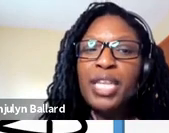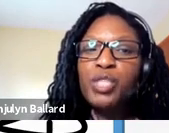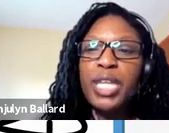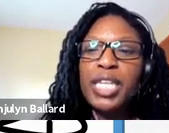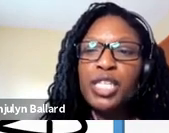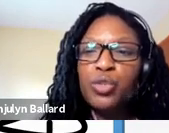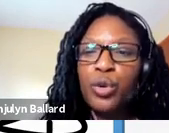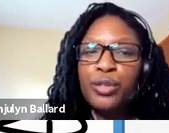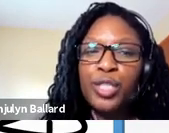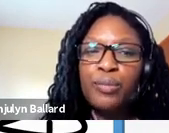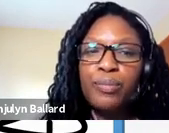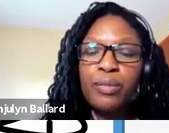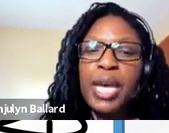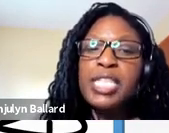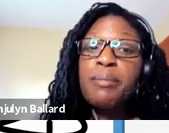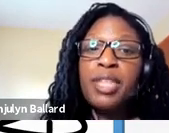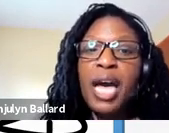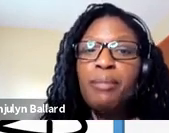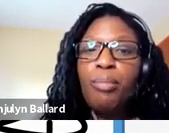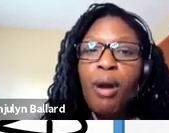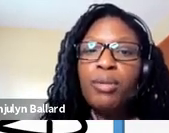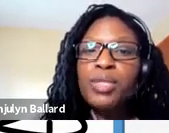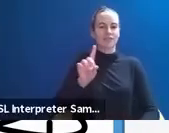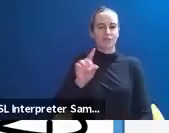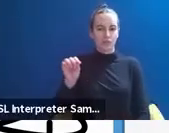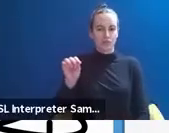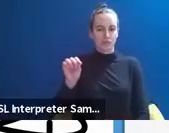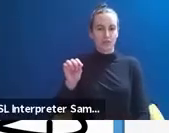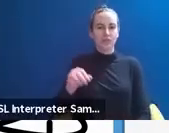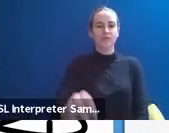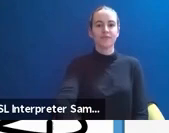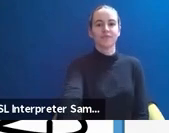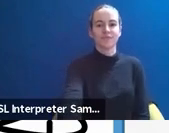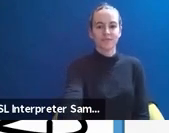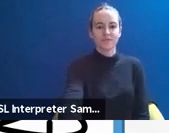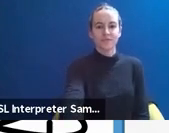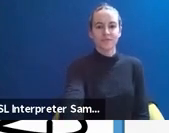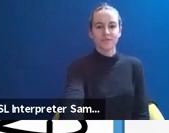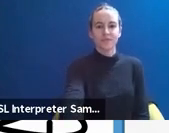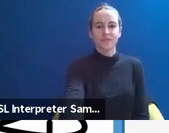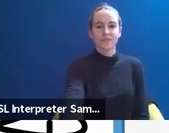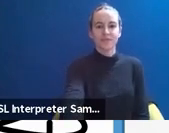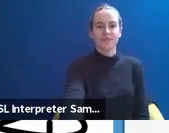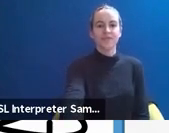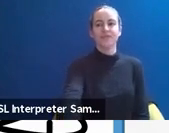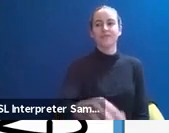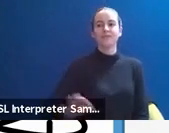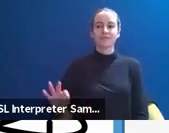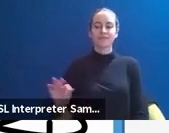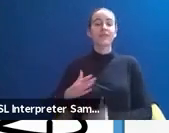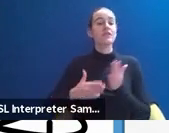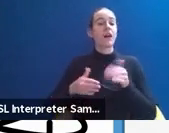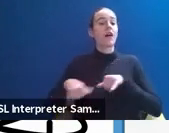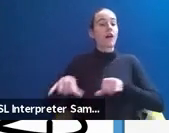treat balance-related disorders. Some of the common problems that result from vestibular therapy are